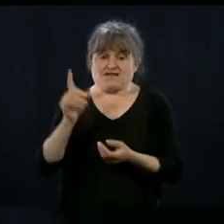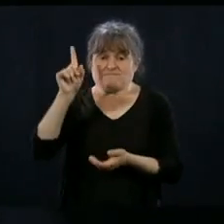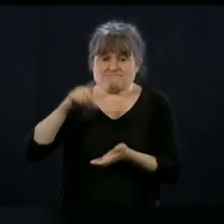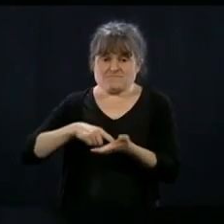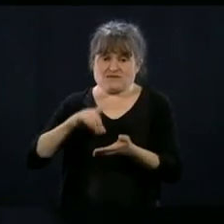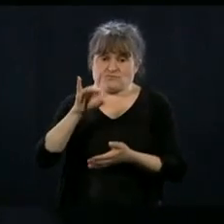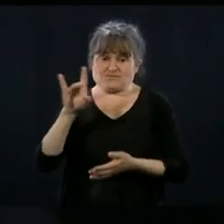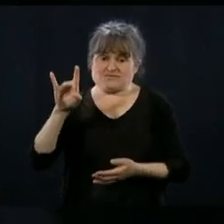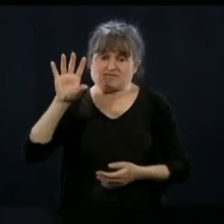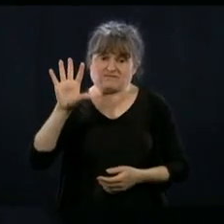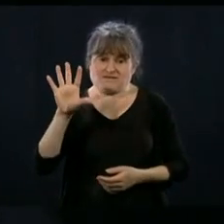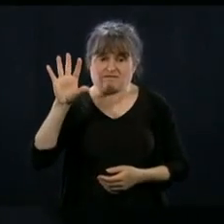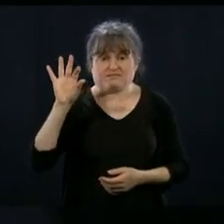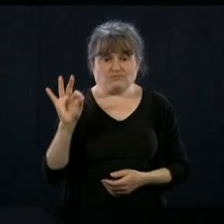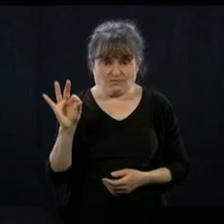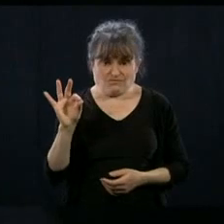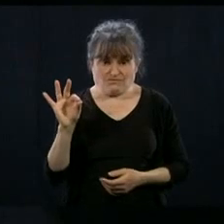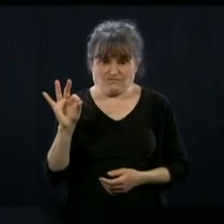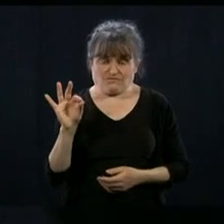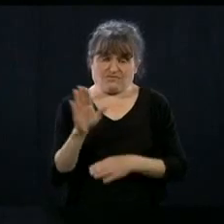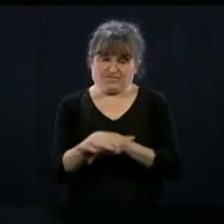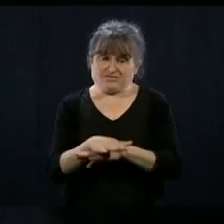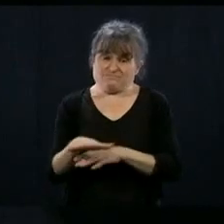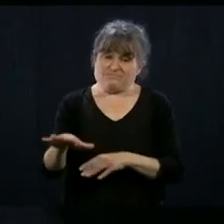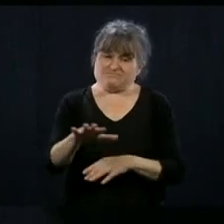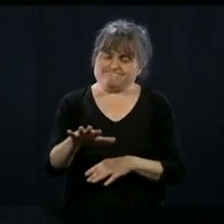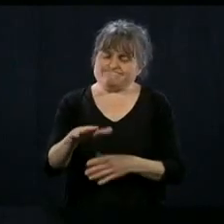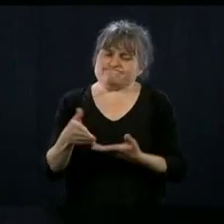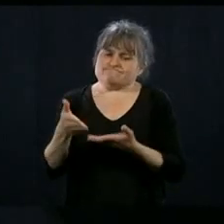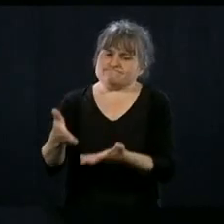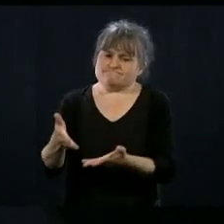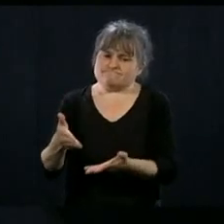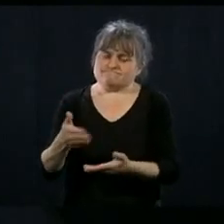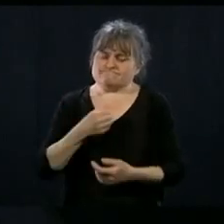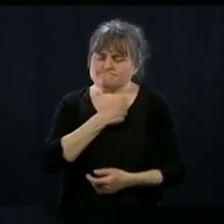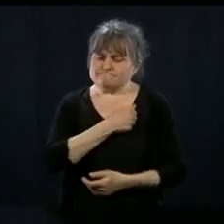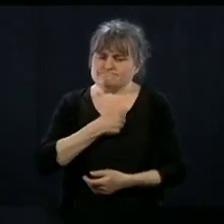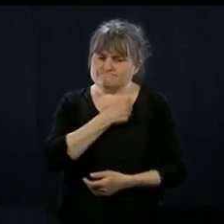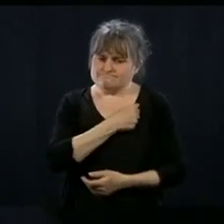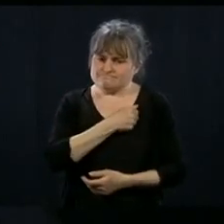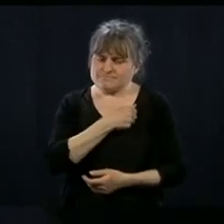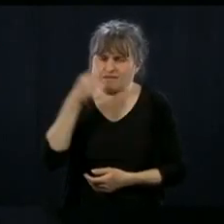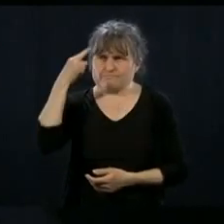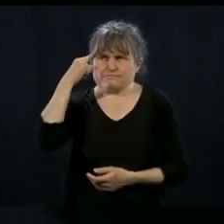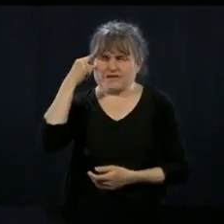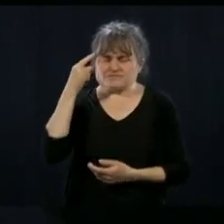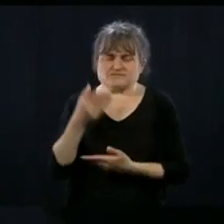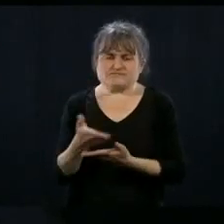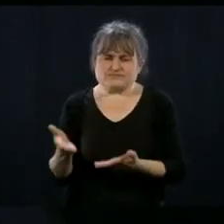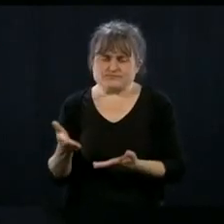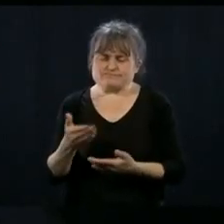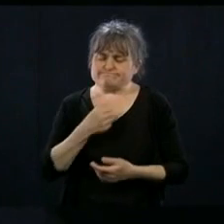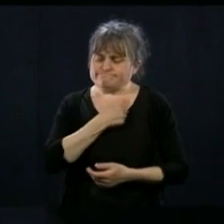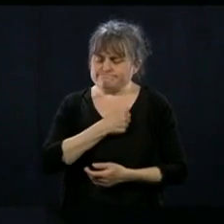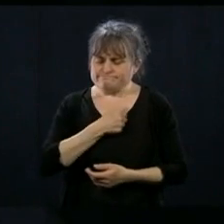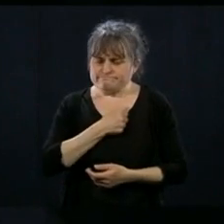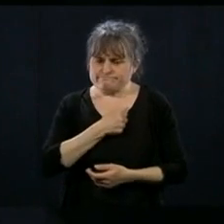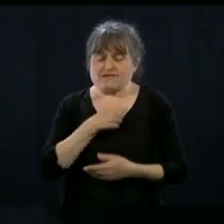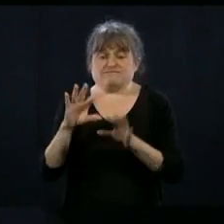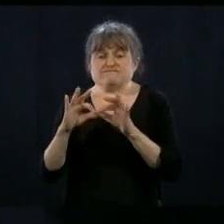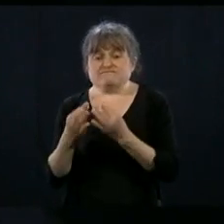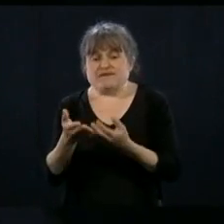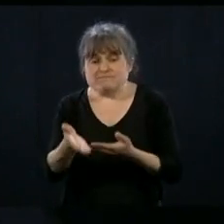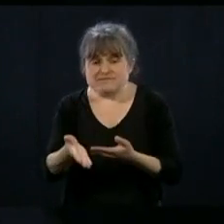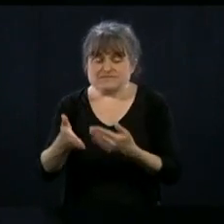1,859. I wish to, of course, offer my deepest sympathies, my thoughts and my condolences to